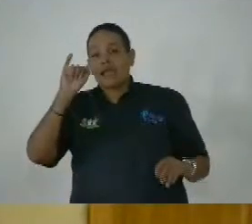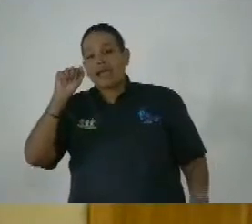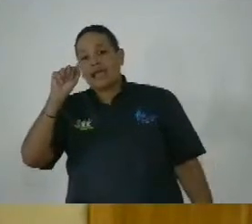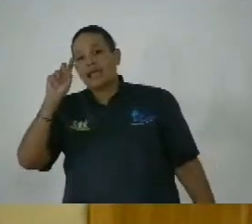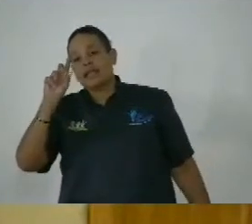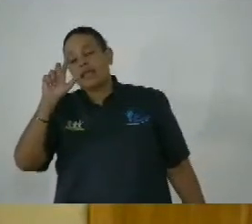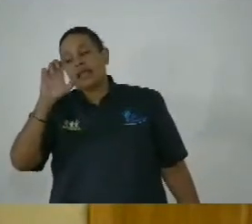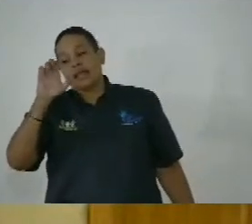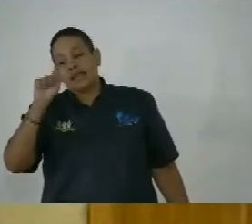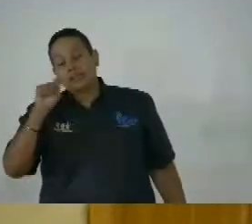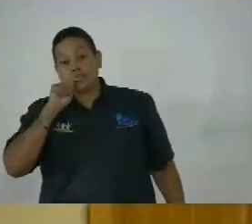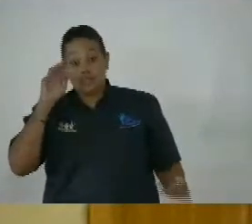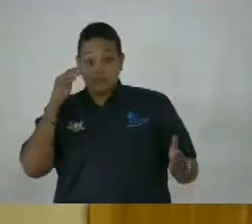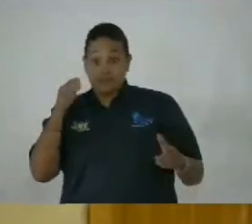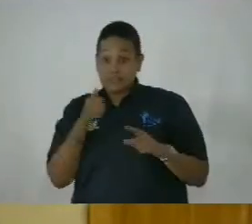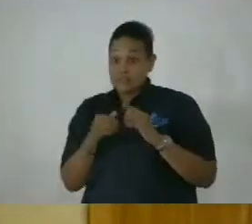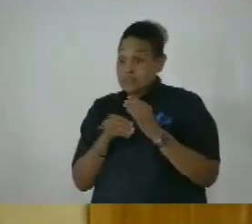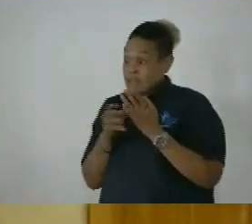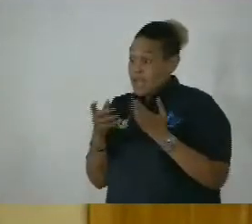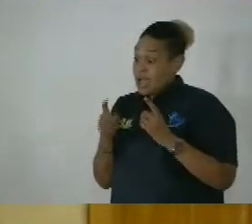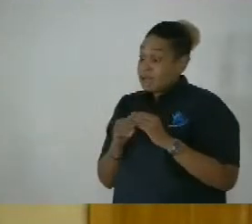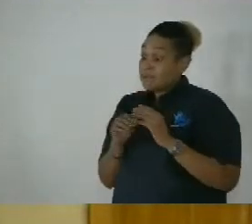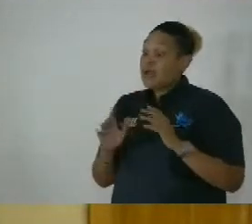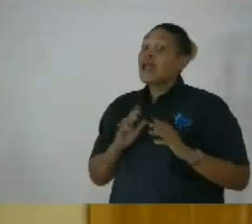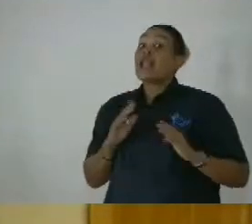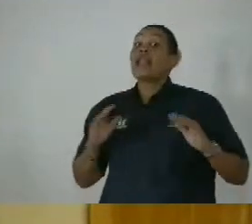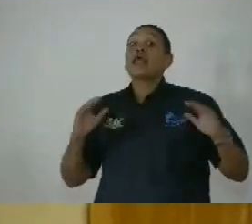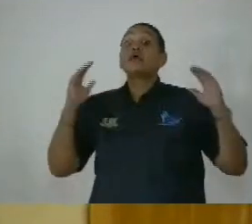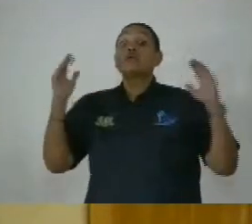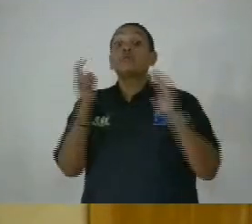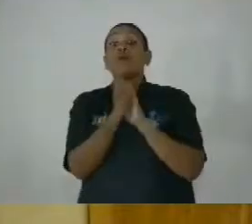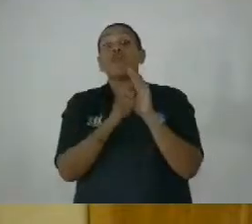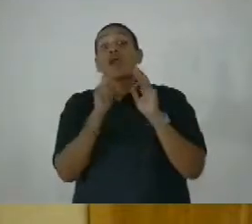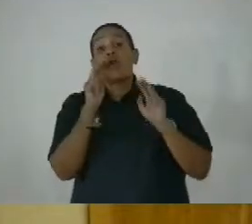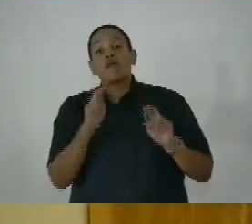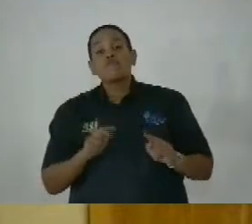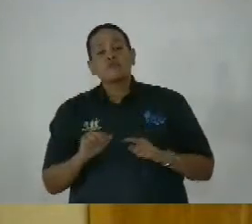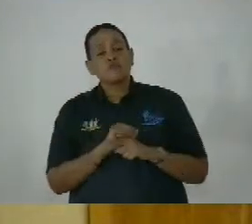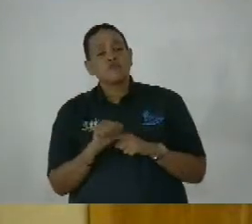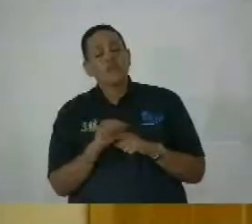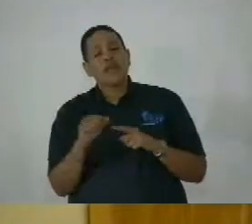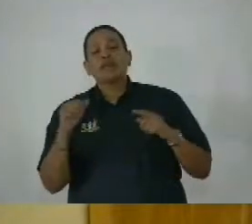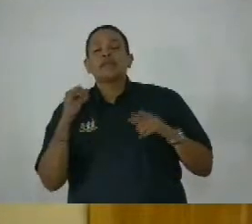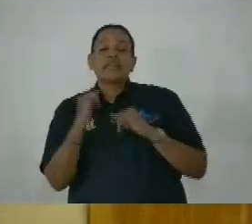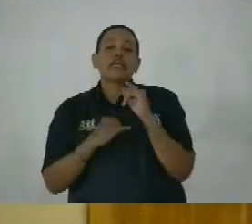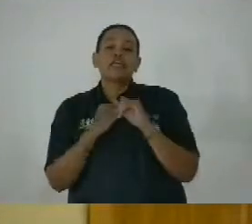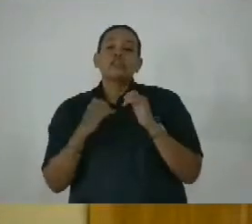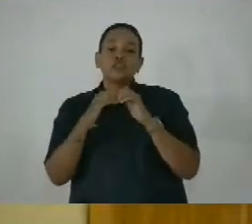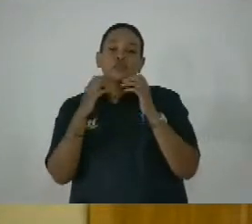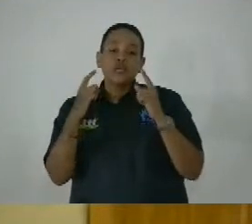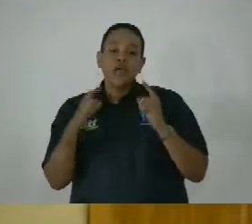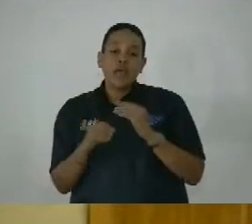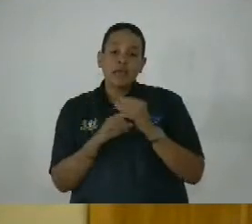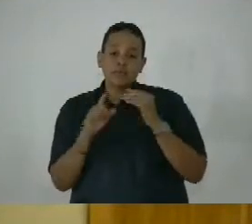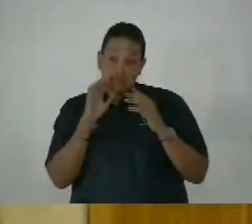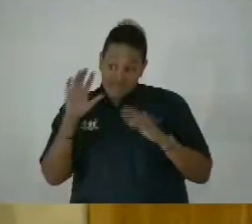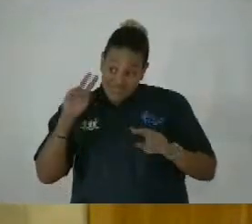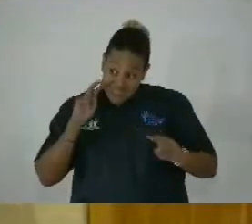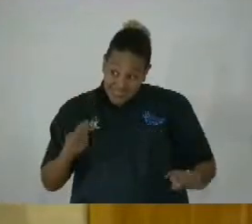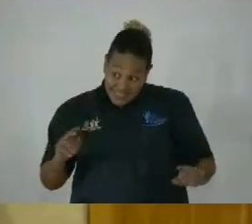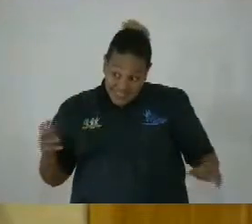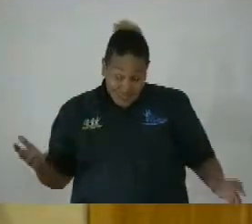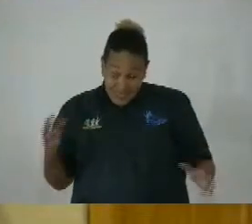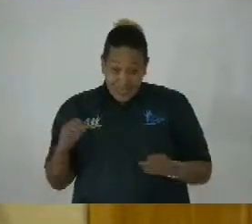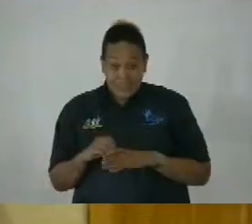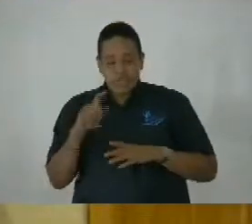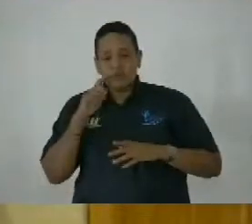IADLEST, placing it among an elite group of global law enforcement training institutions. Additional accomplishments include